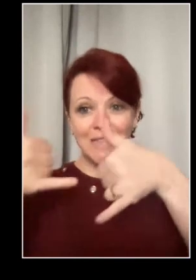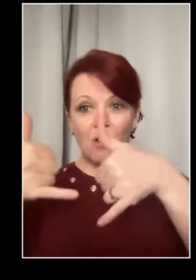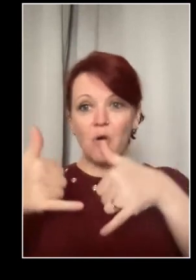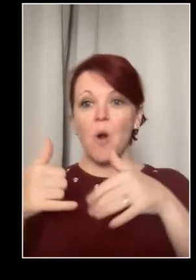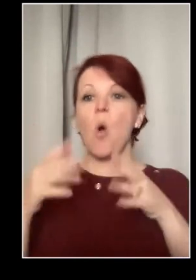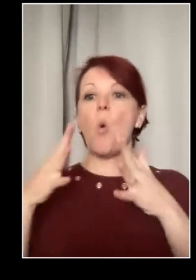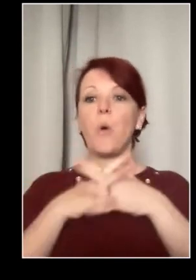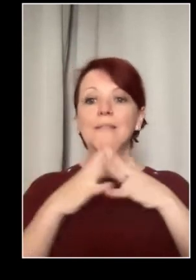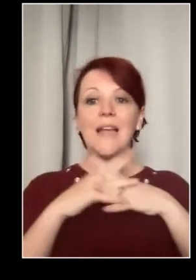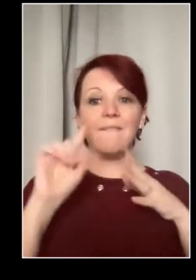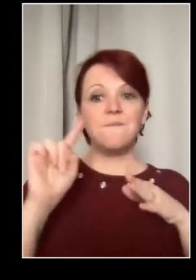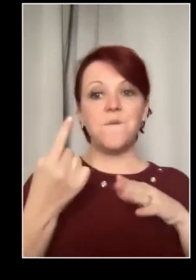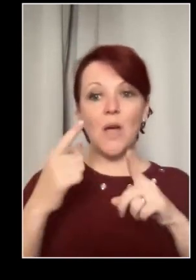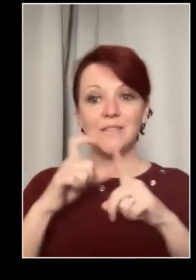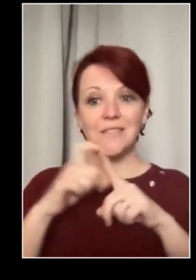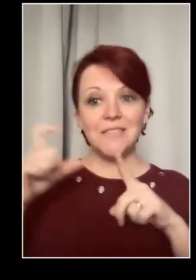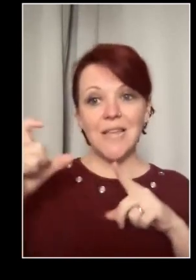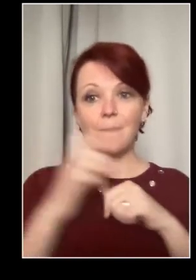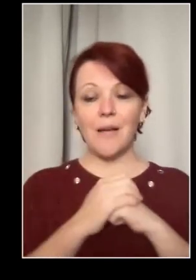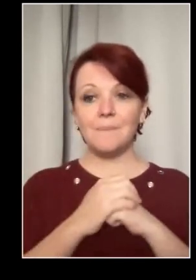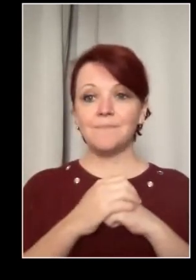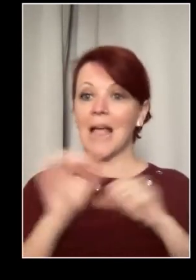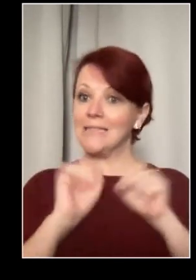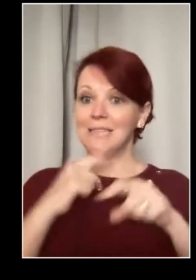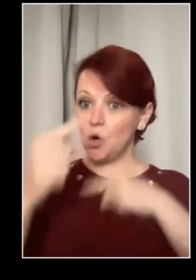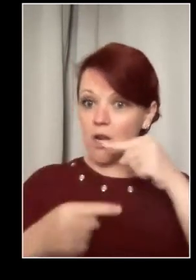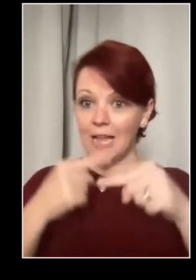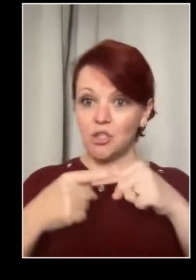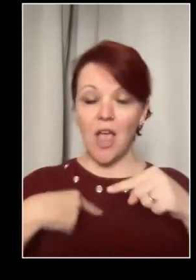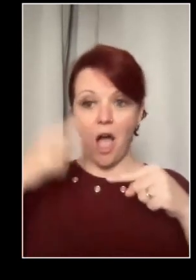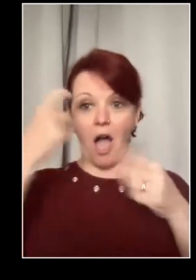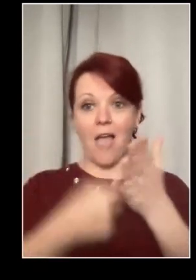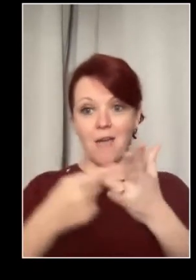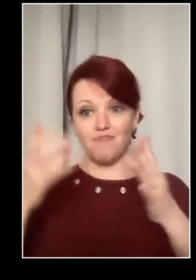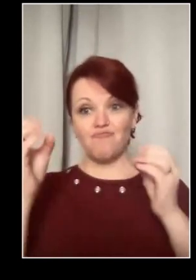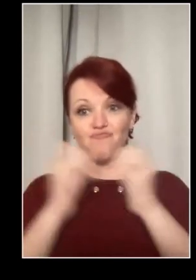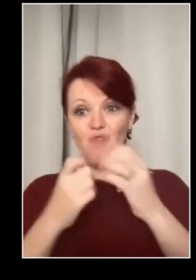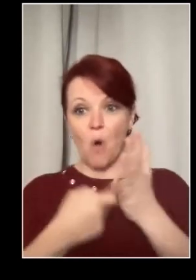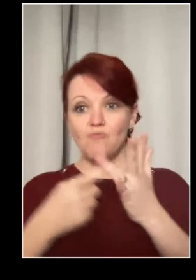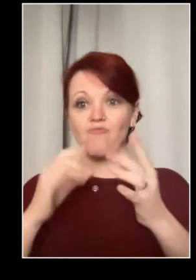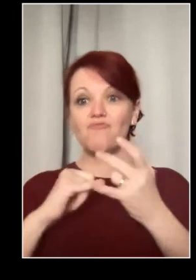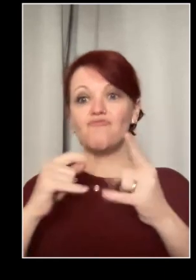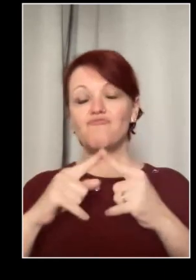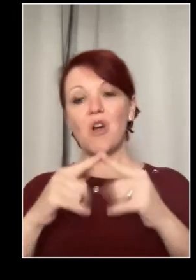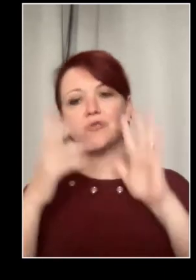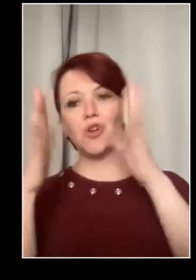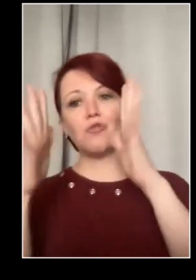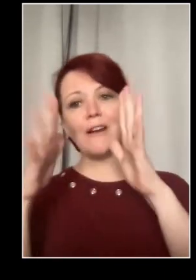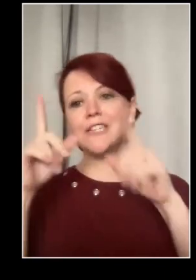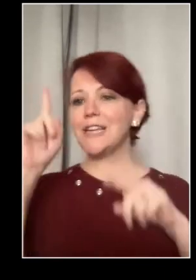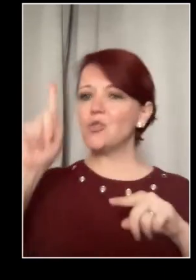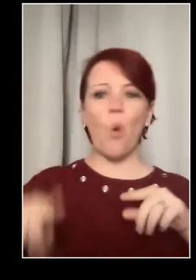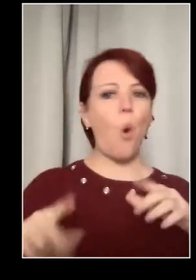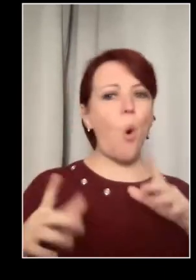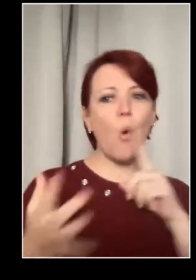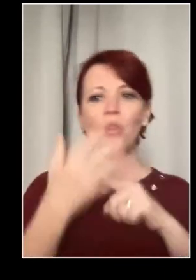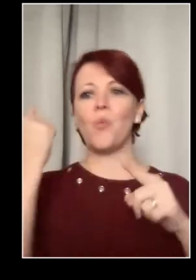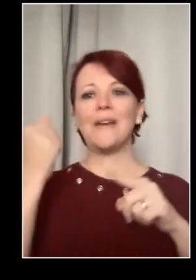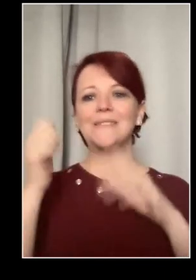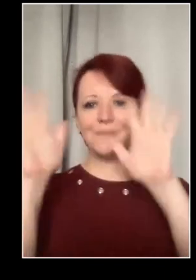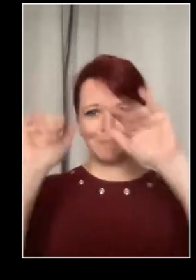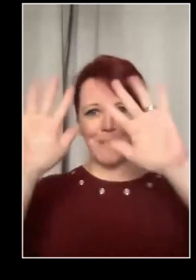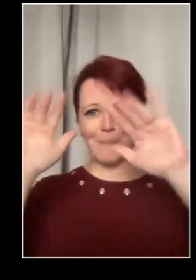I hope to see you there. Until next year, I've been Rob Rose. You have been amazing. Congratulations to all the winners and highly commended. Goodbye.